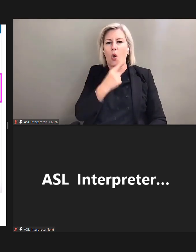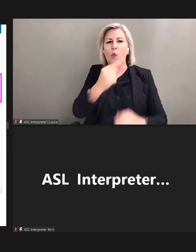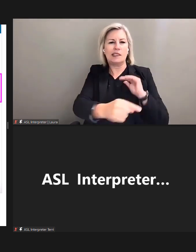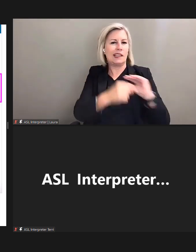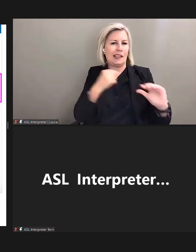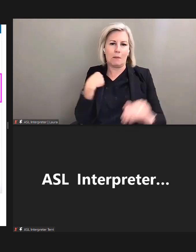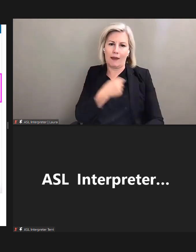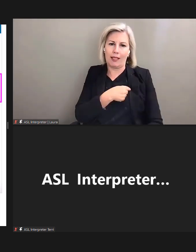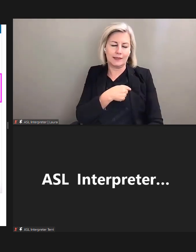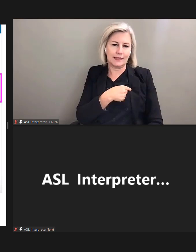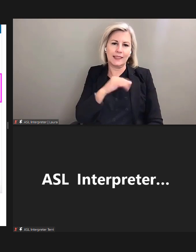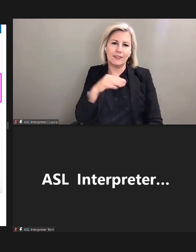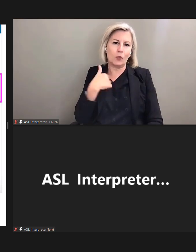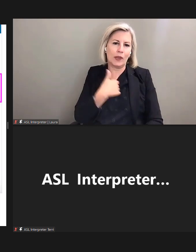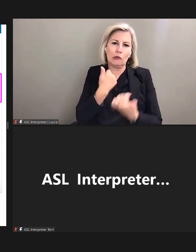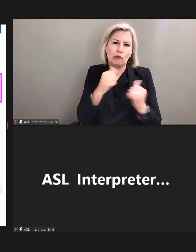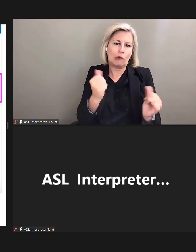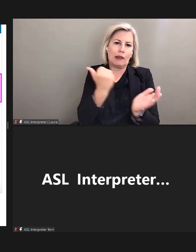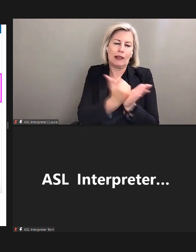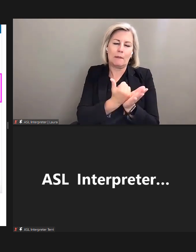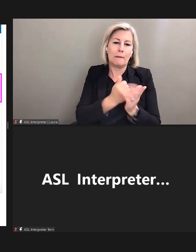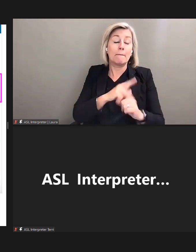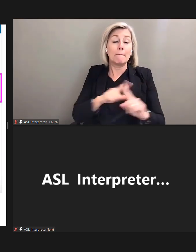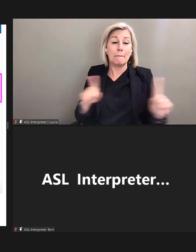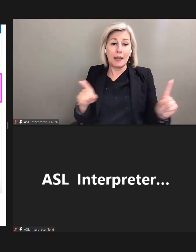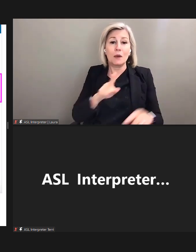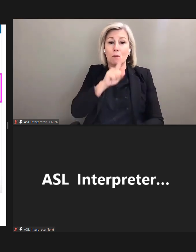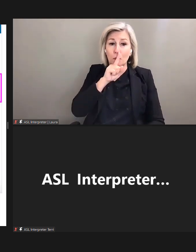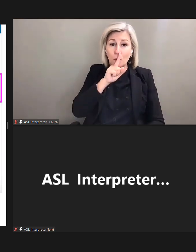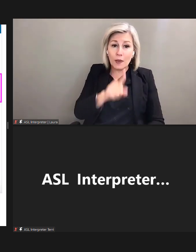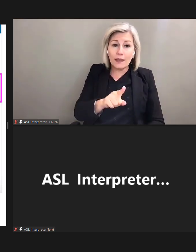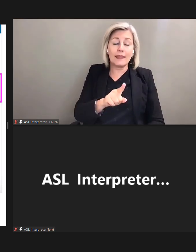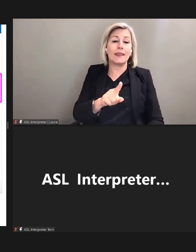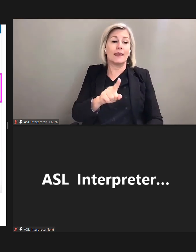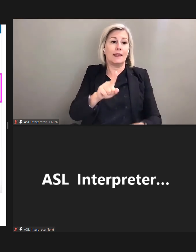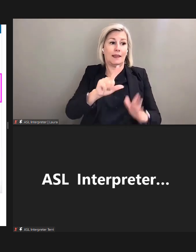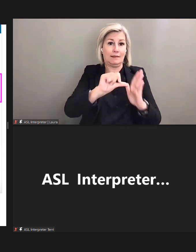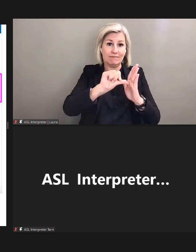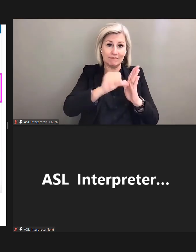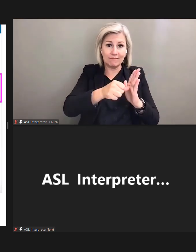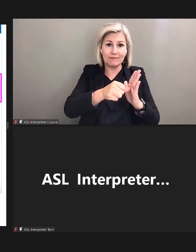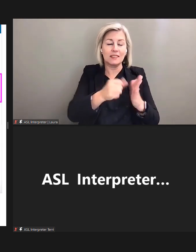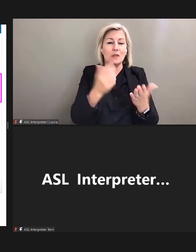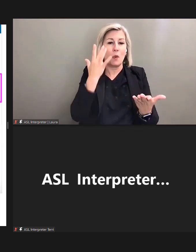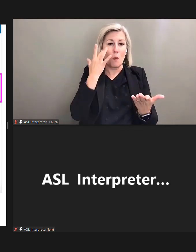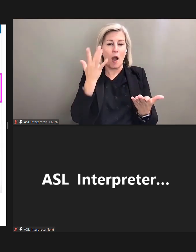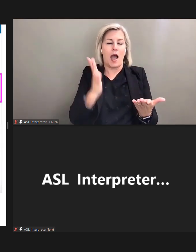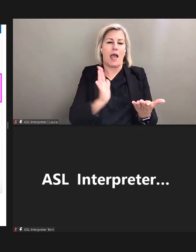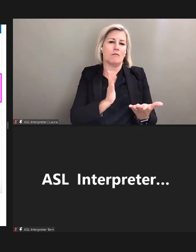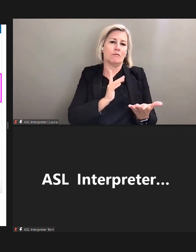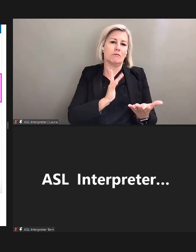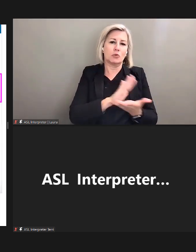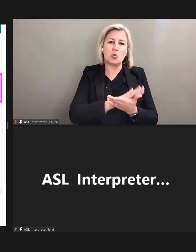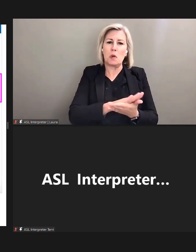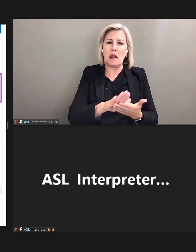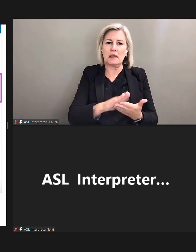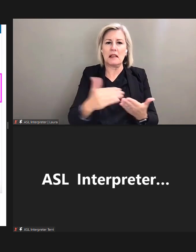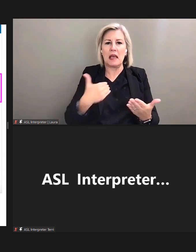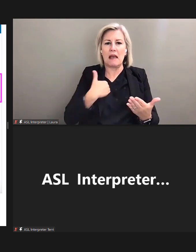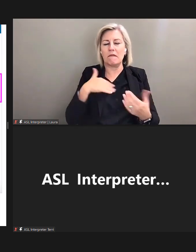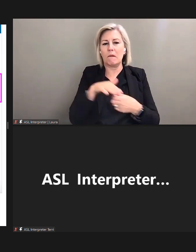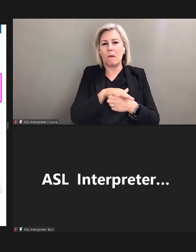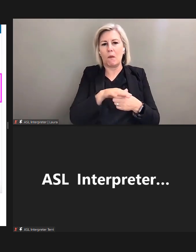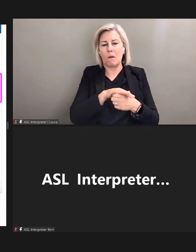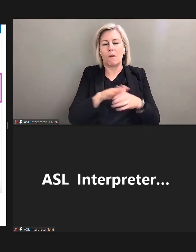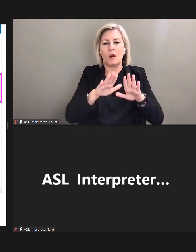email us if we can be of help, but it really underscores why it is so nice to have a